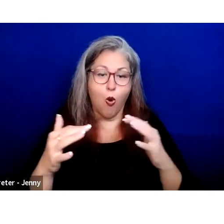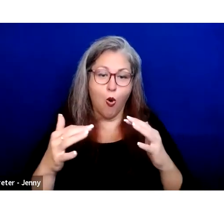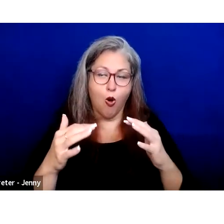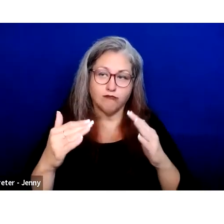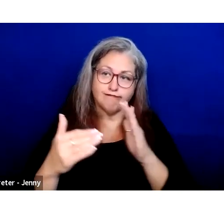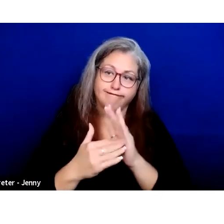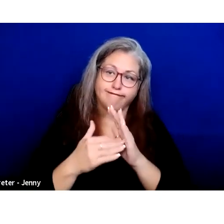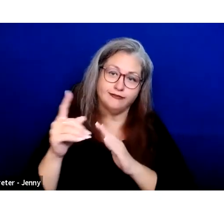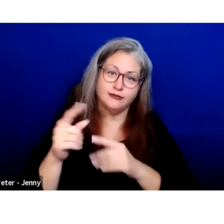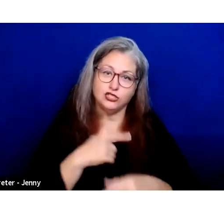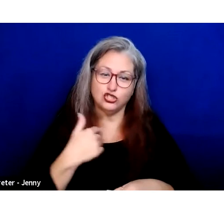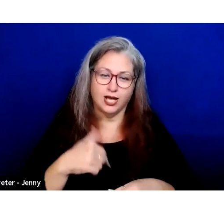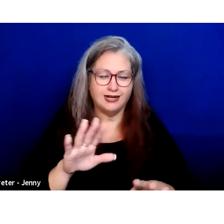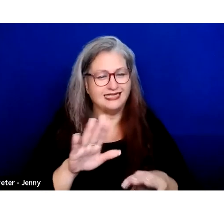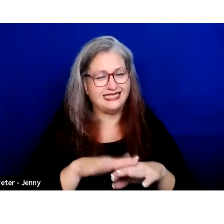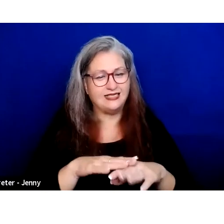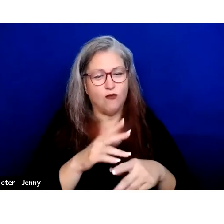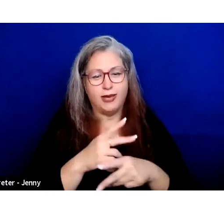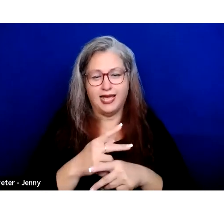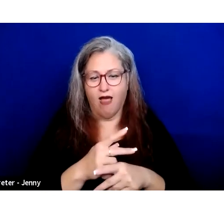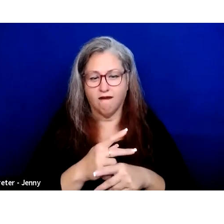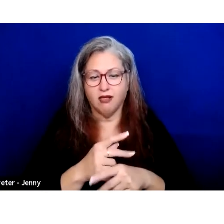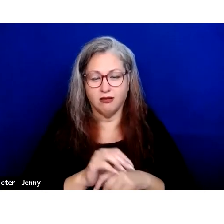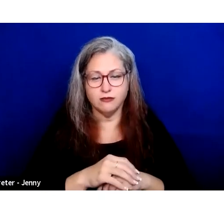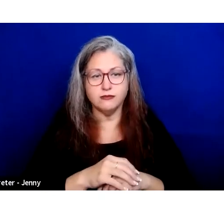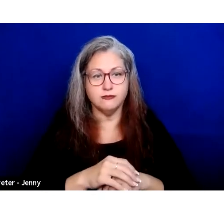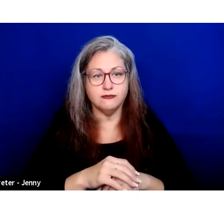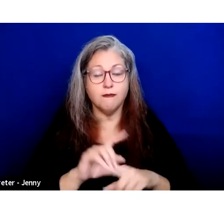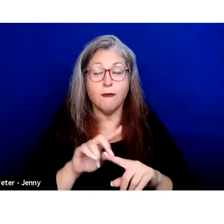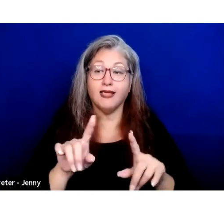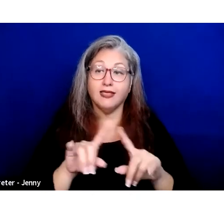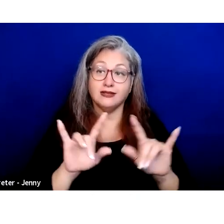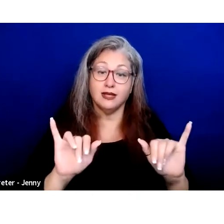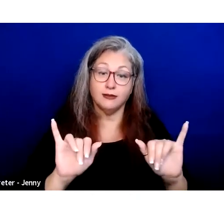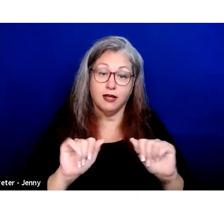China, and so we have to be very careful about that. At the same time,